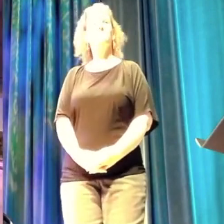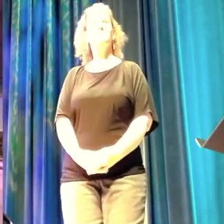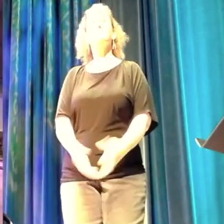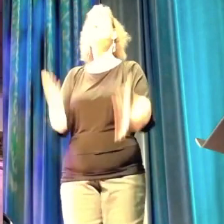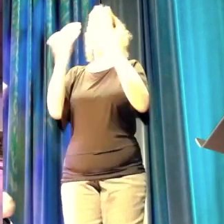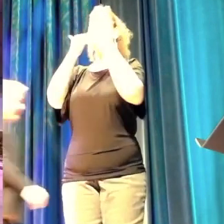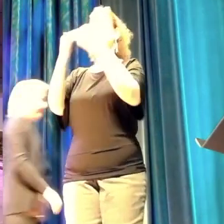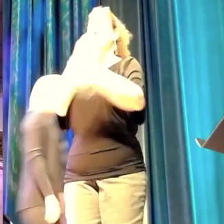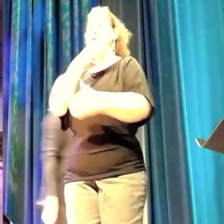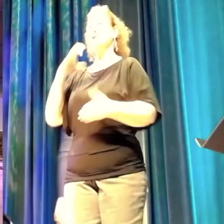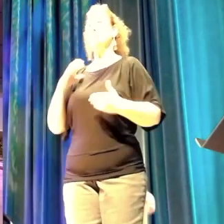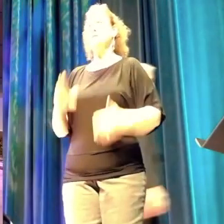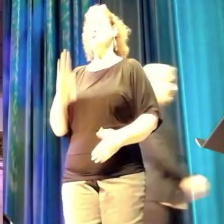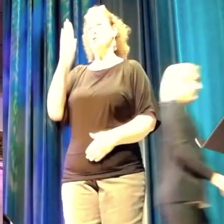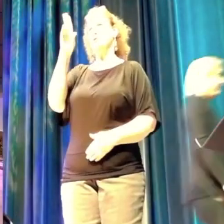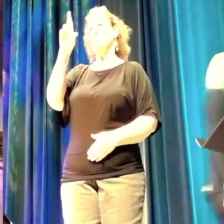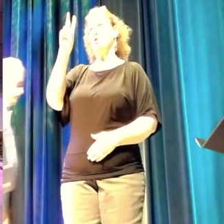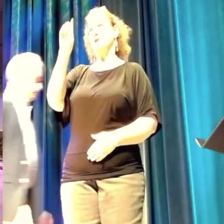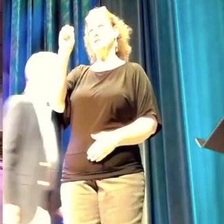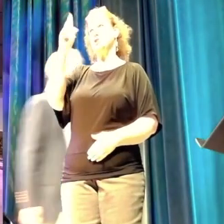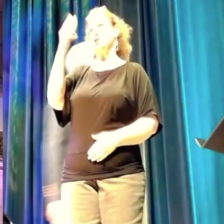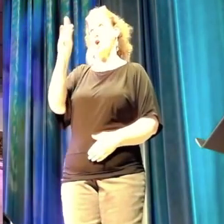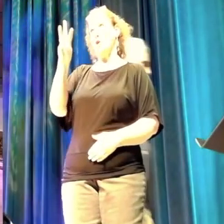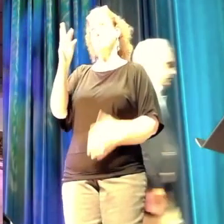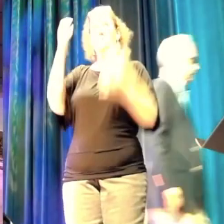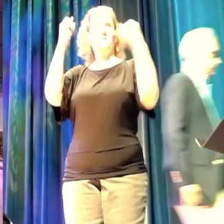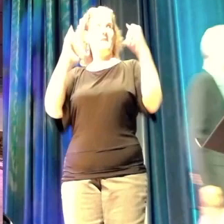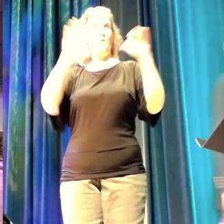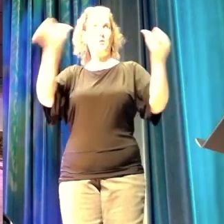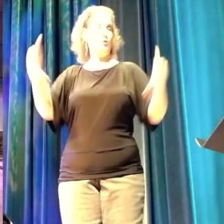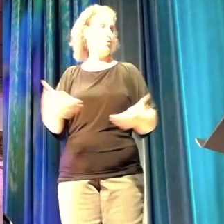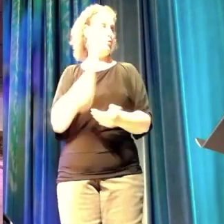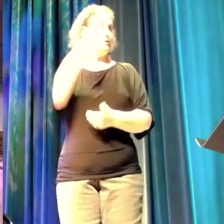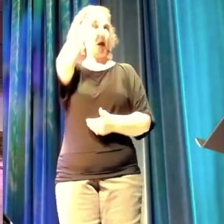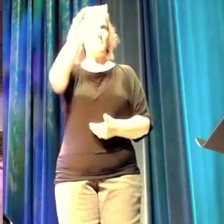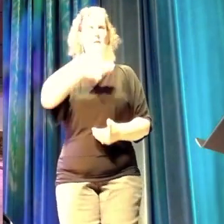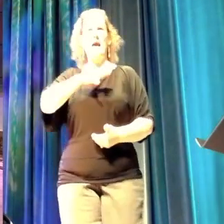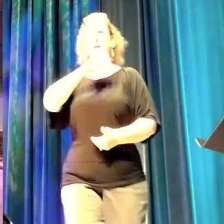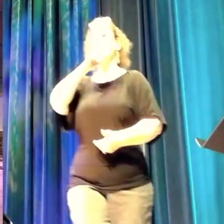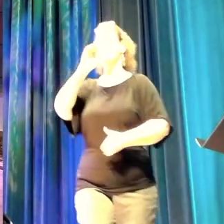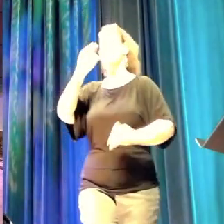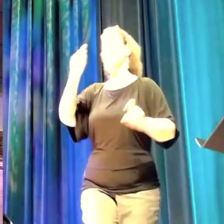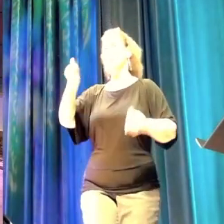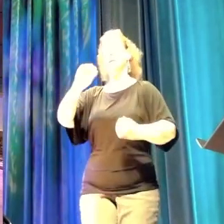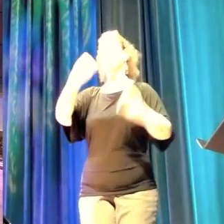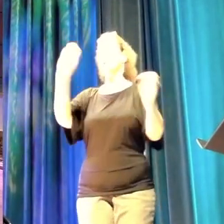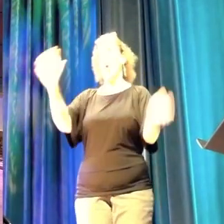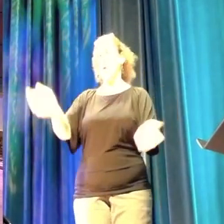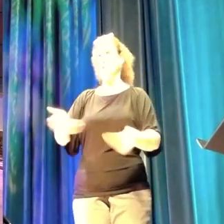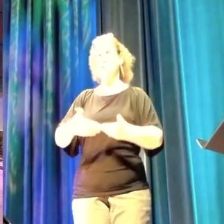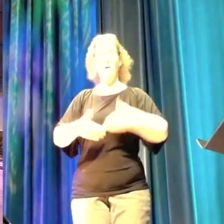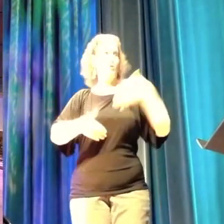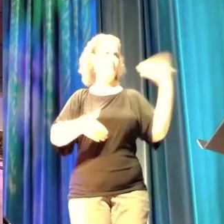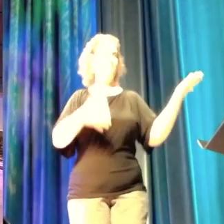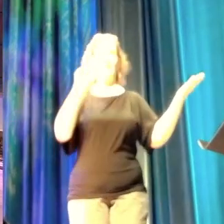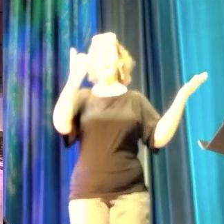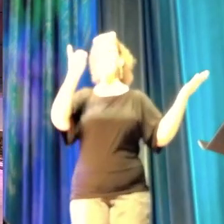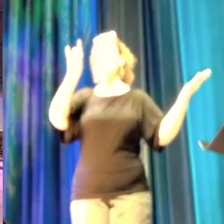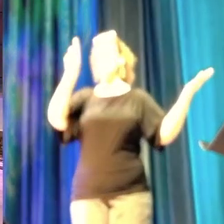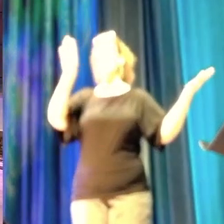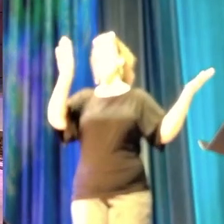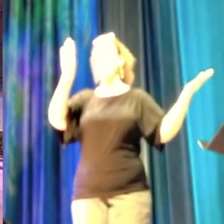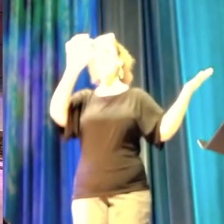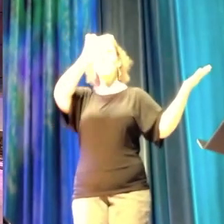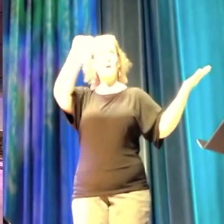Thank you, Commissioner Hirschaw. Now to introduce a man who needs no introduction, AIVU President, Dr.